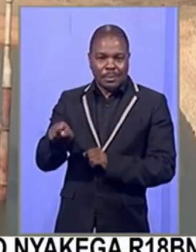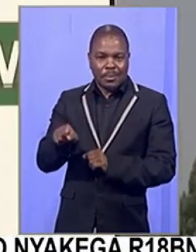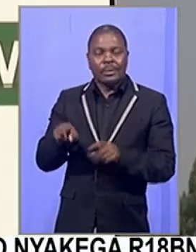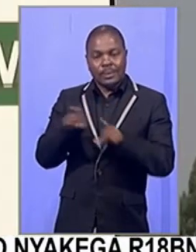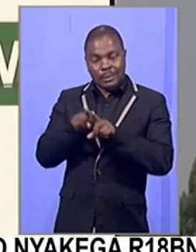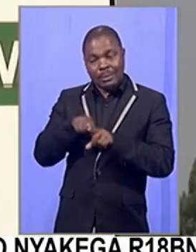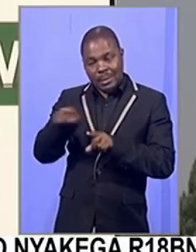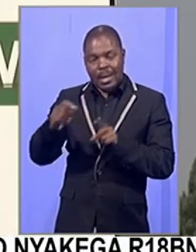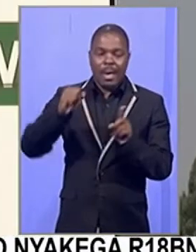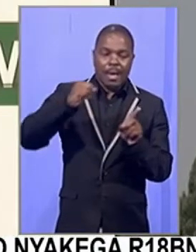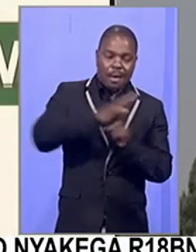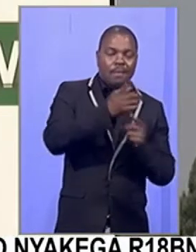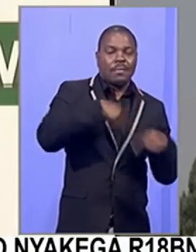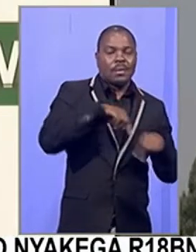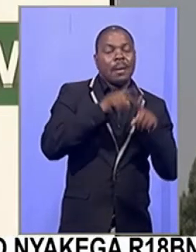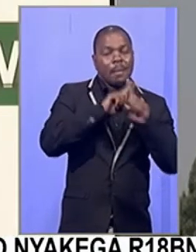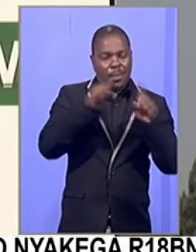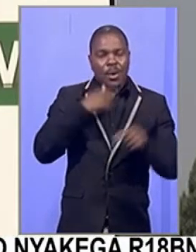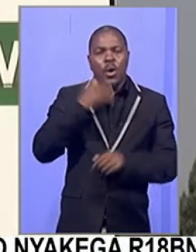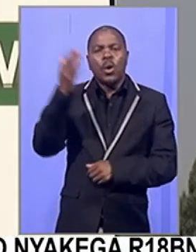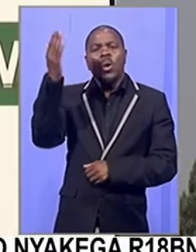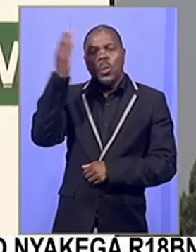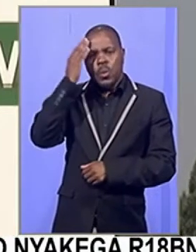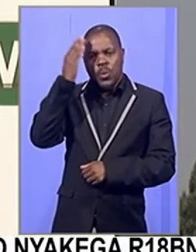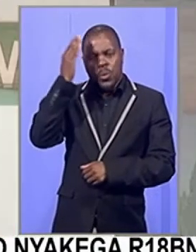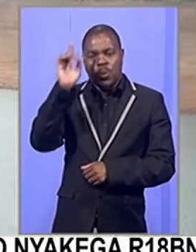ya re affecta e fela re a tseba gore metsi